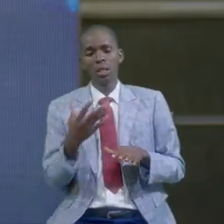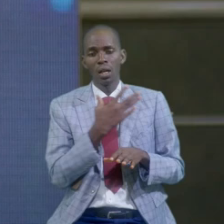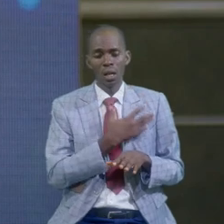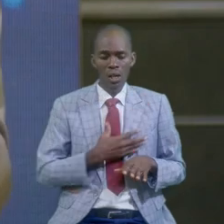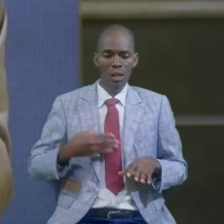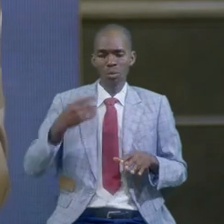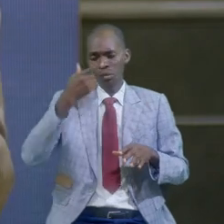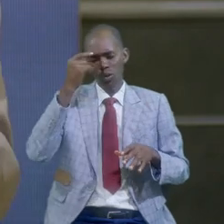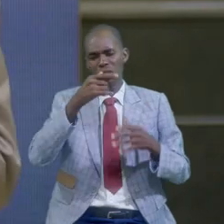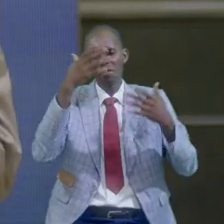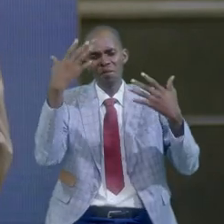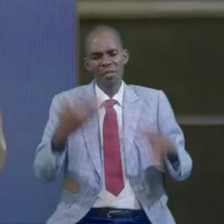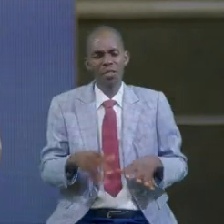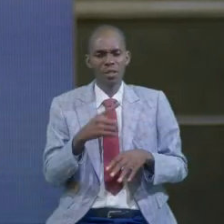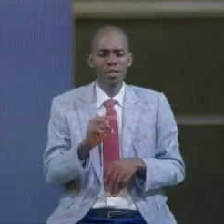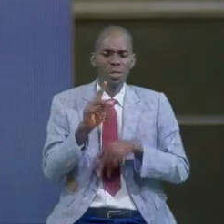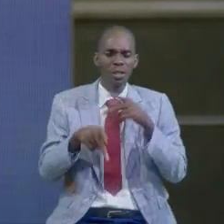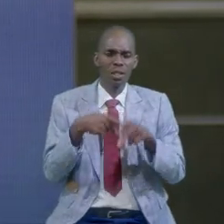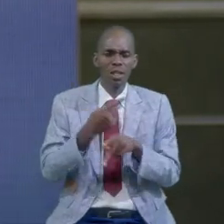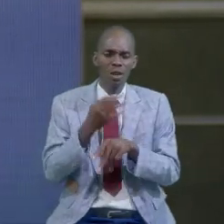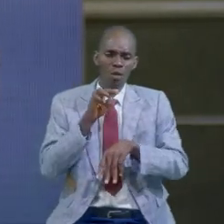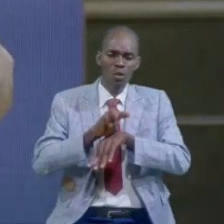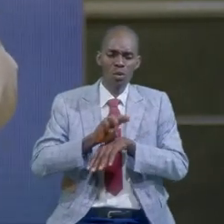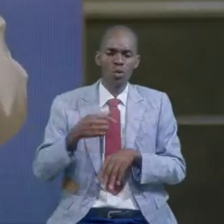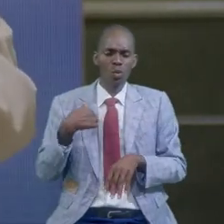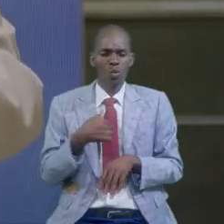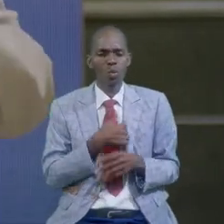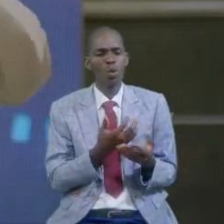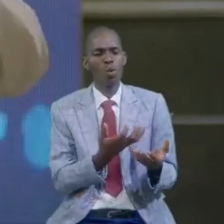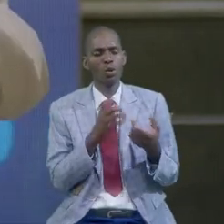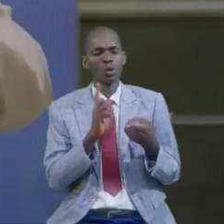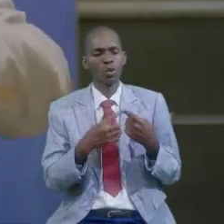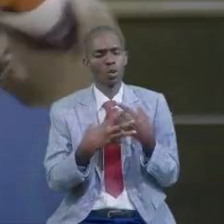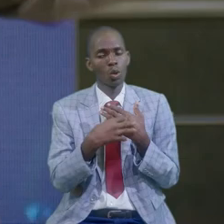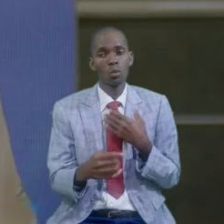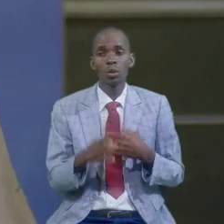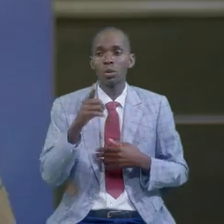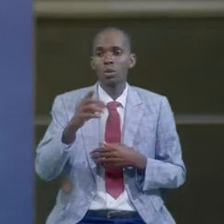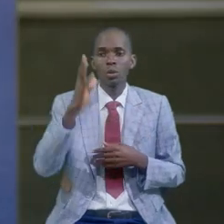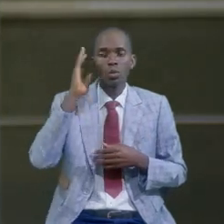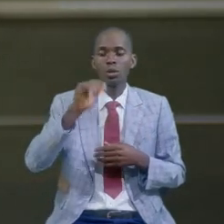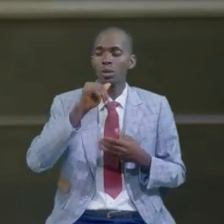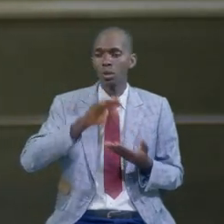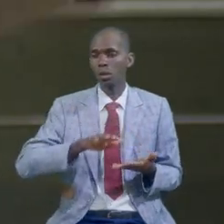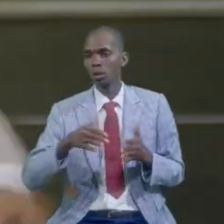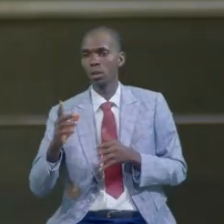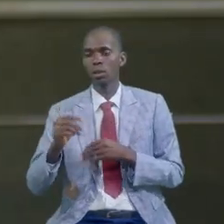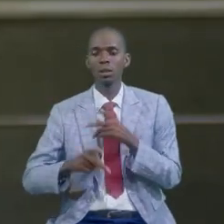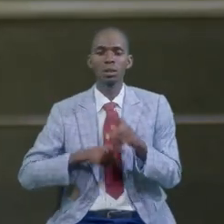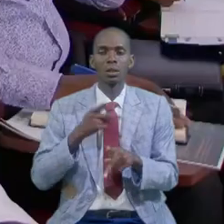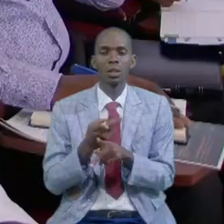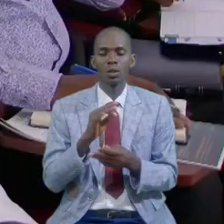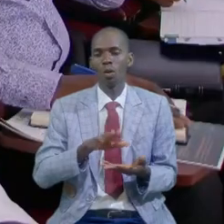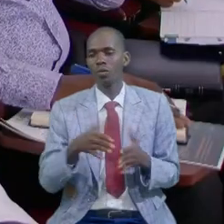ministry that we want to also have. You will not die a kind of death in the wilderness that